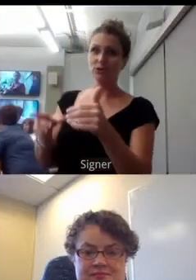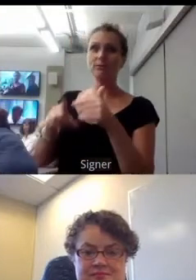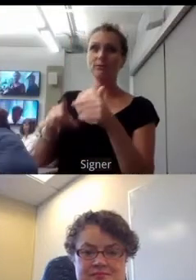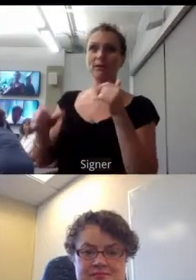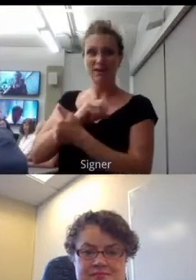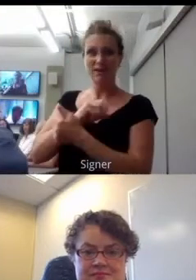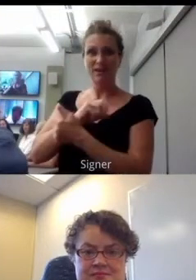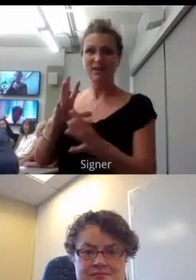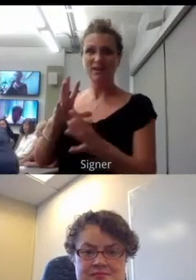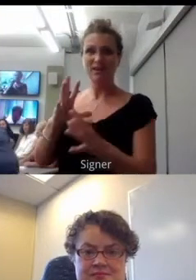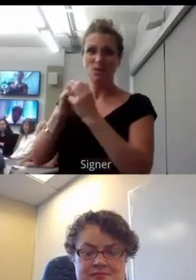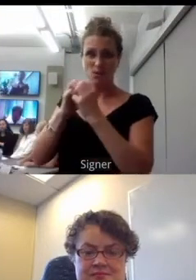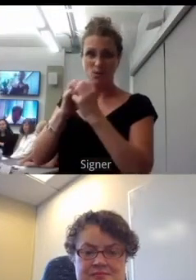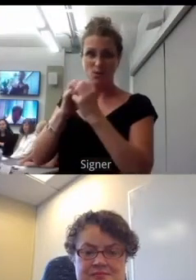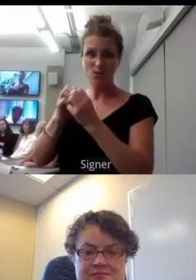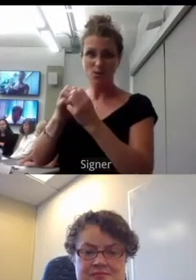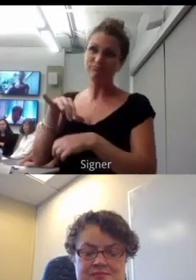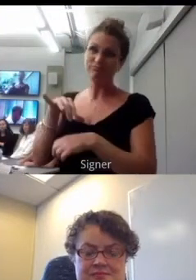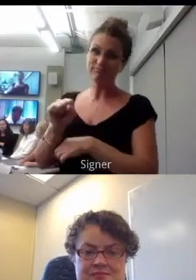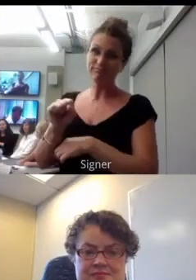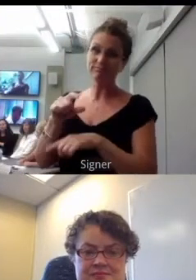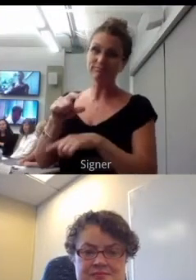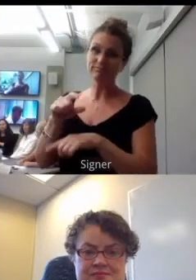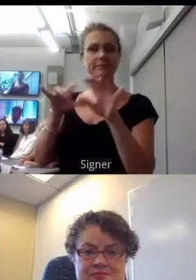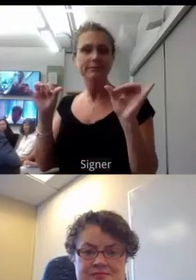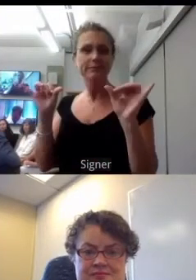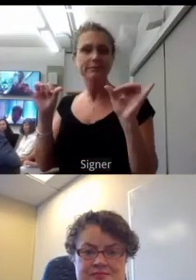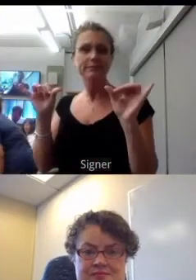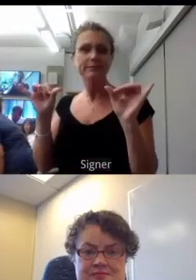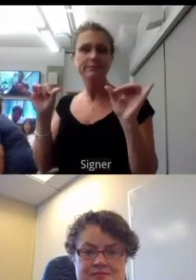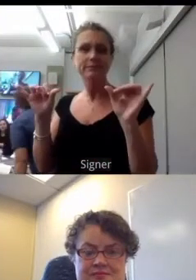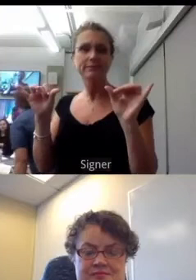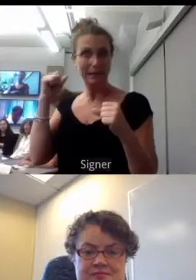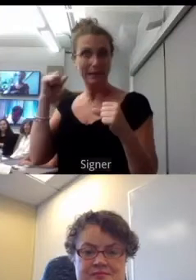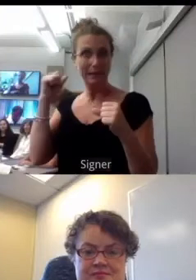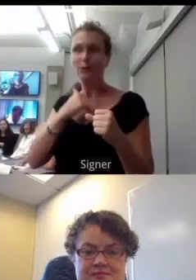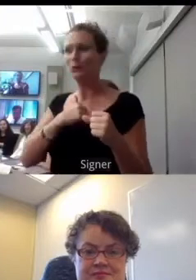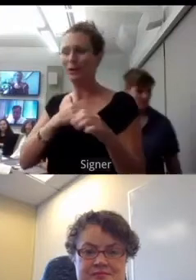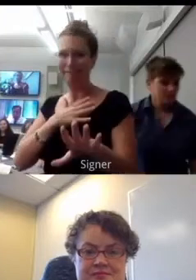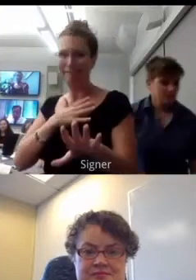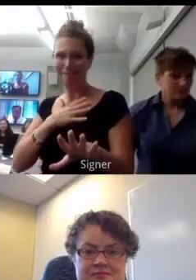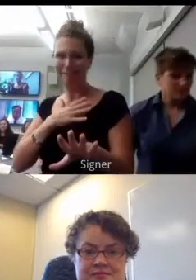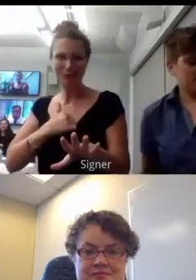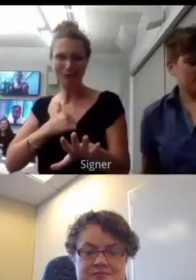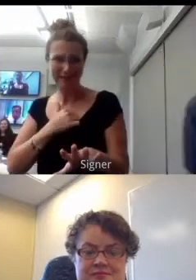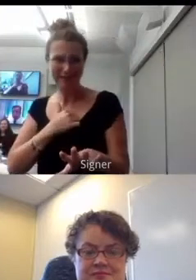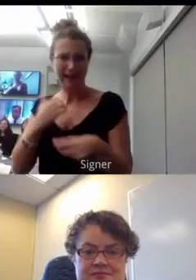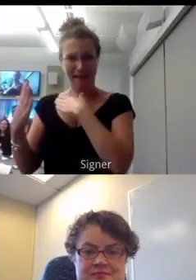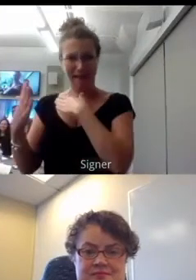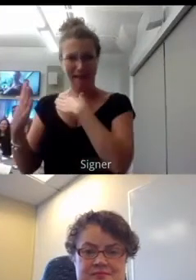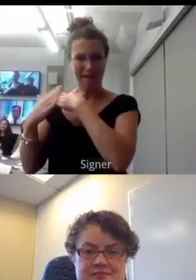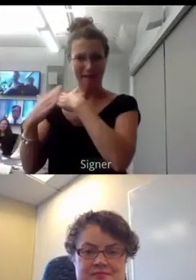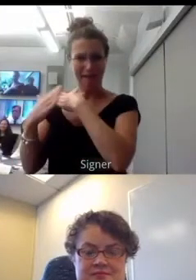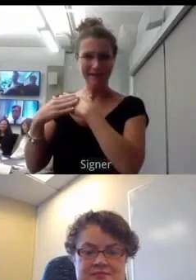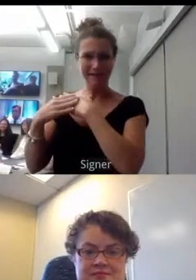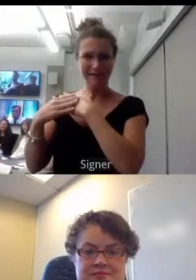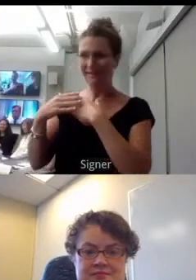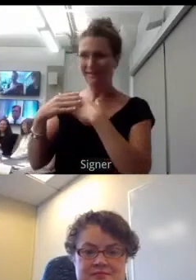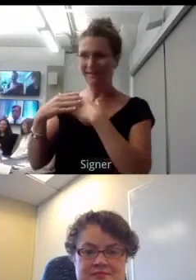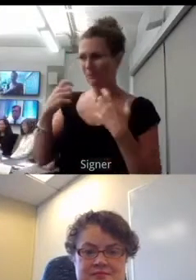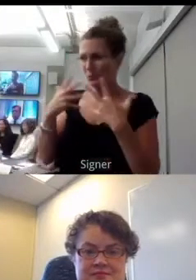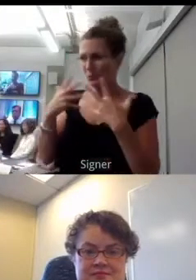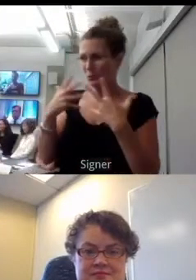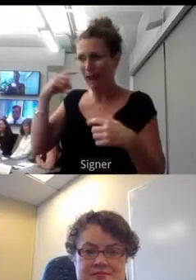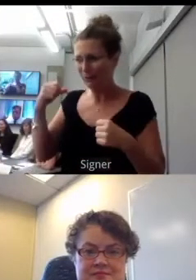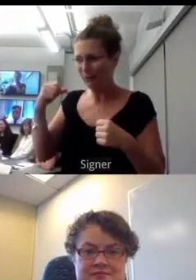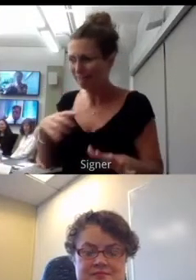same time, am I very loud? I have a very loud voice. Okay. The other piece is, from you, David, where it doesn't go